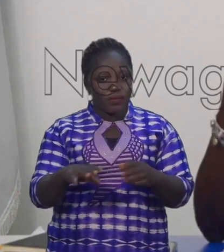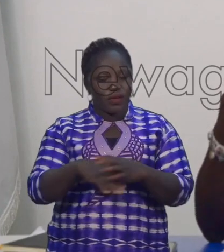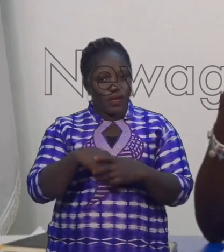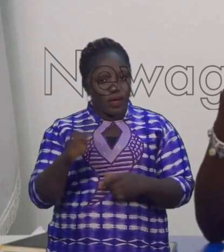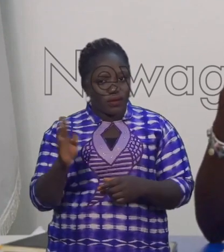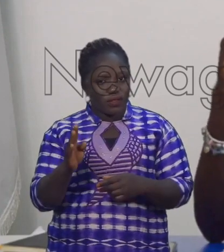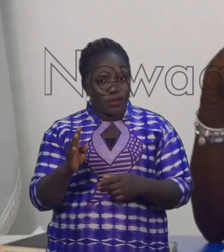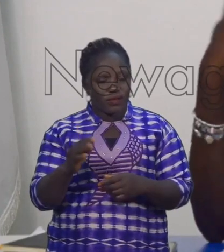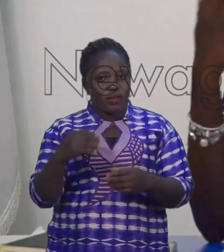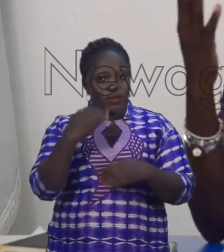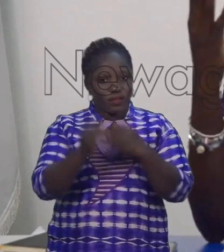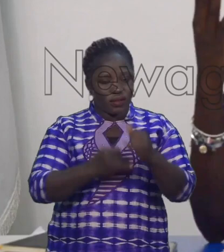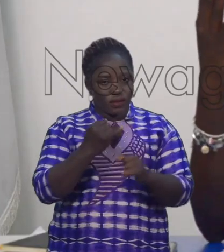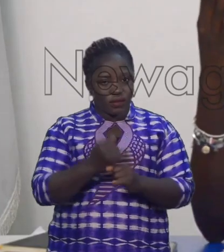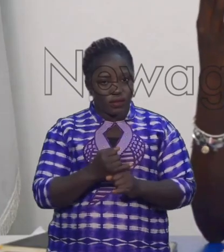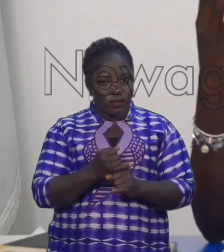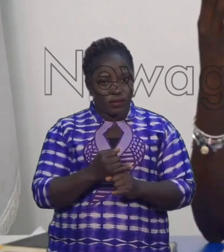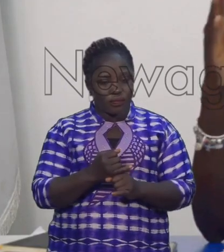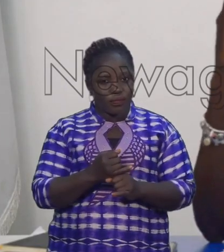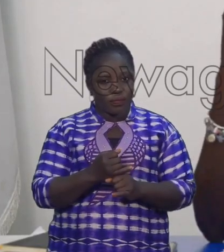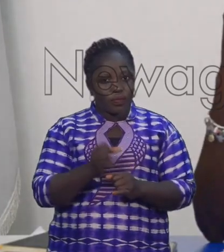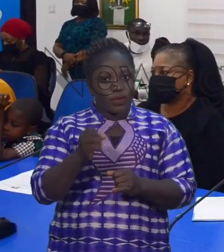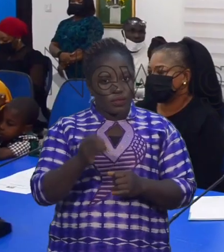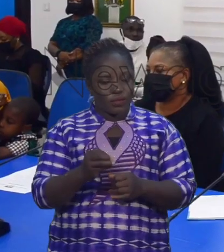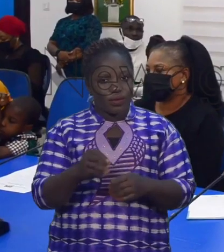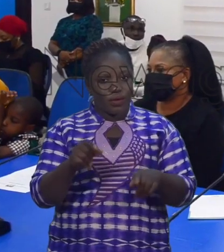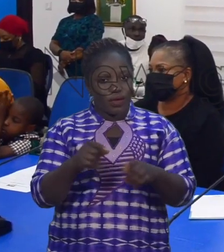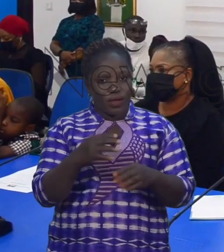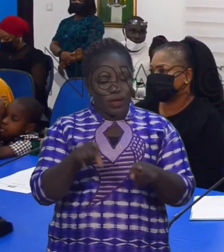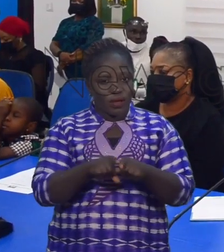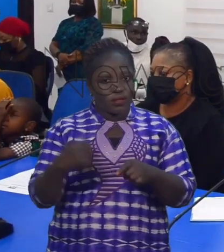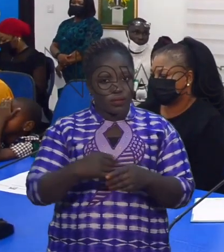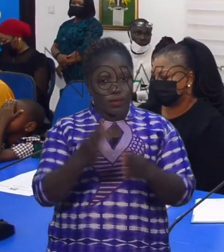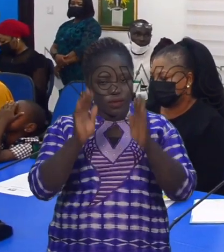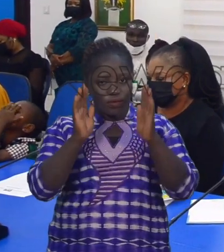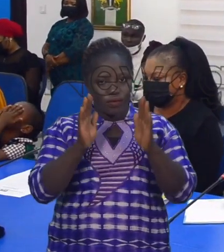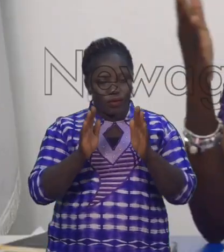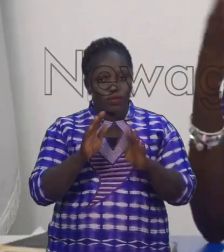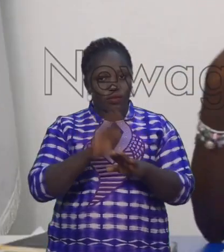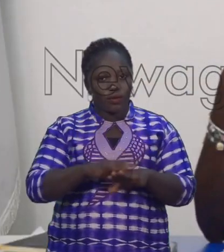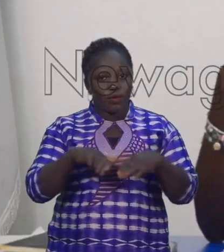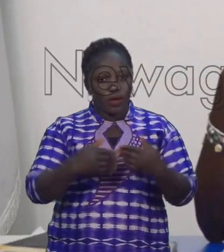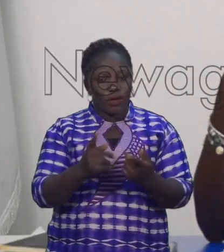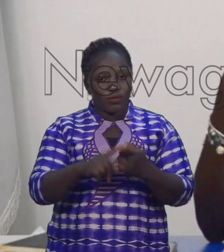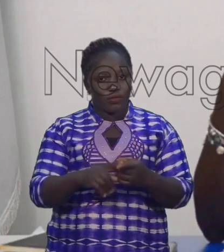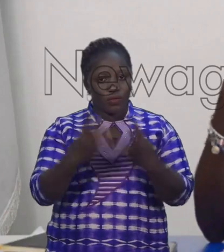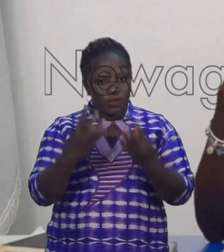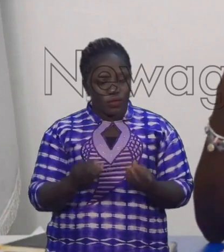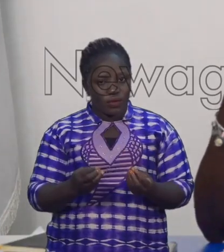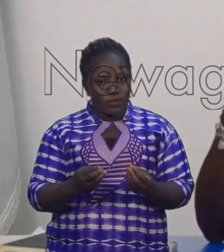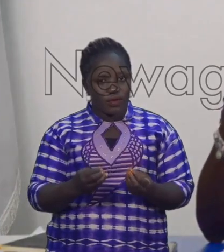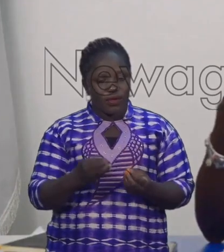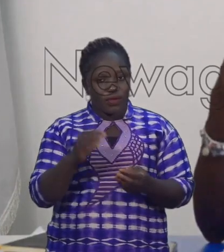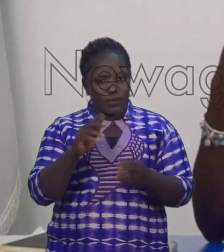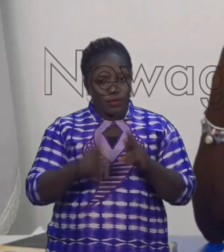Just 2% are trafficked internationally. So why we focus on the international dimension of trafficking in person,